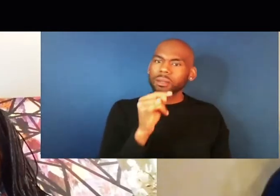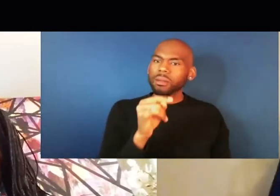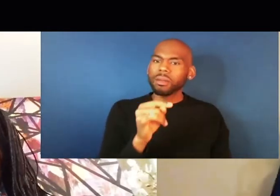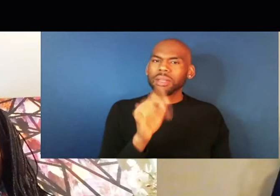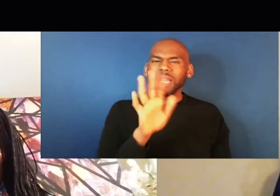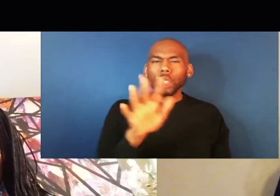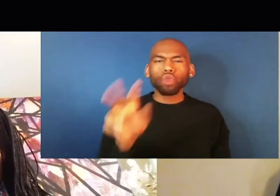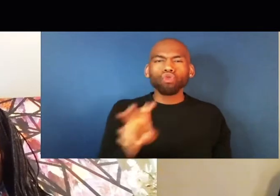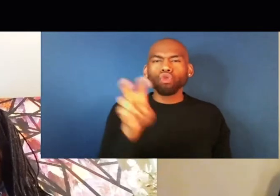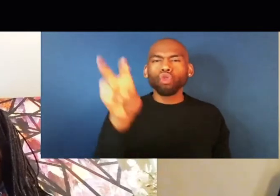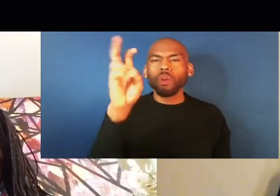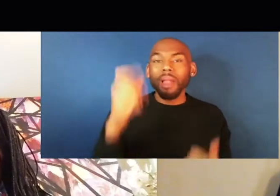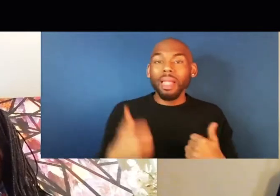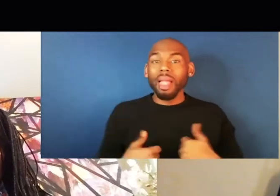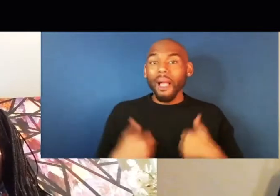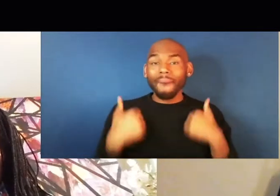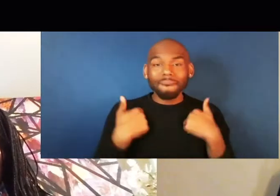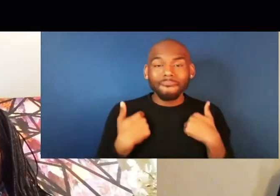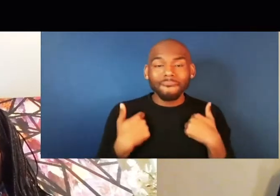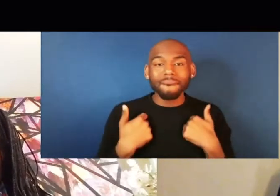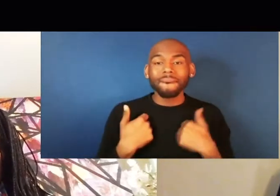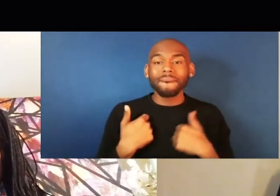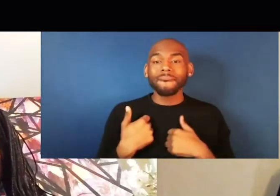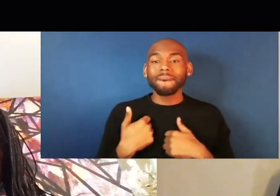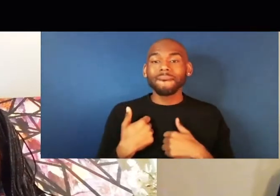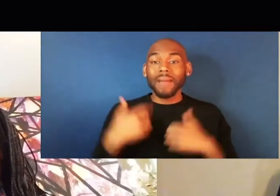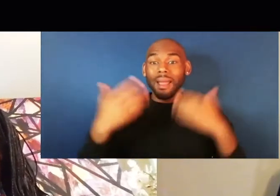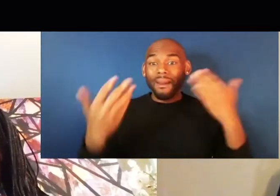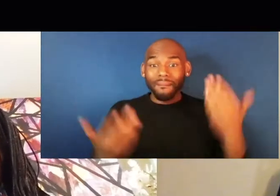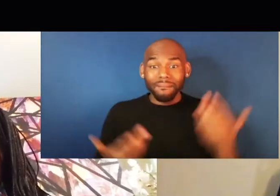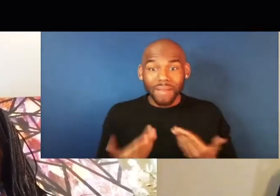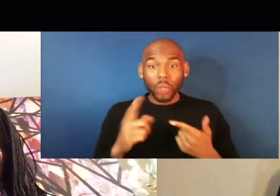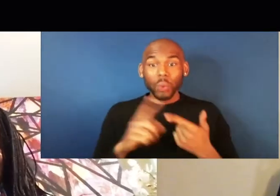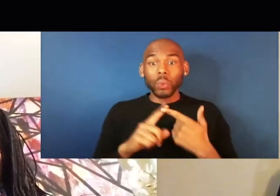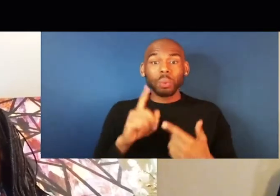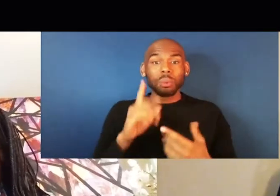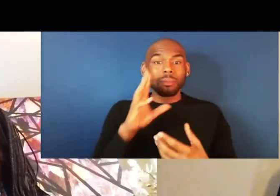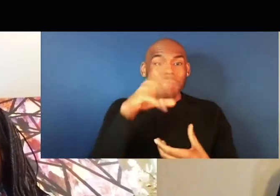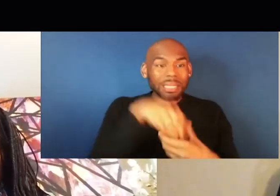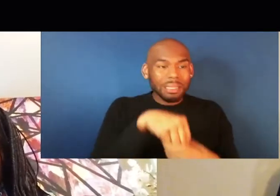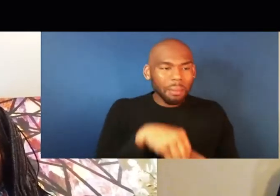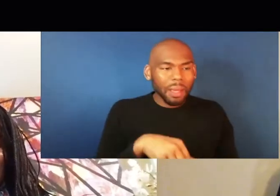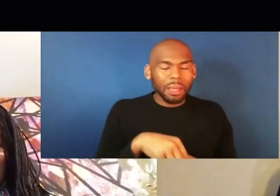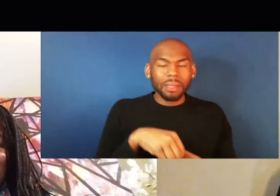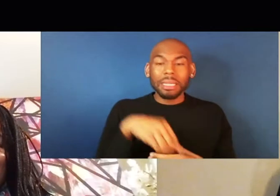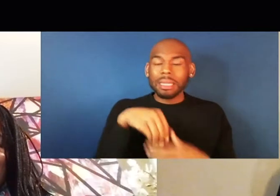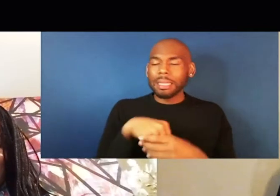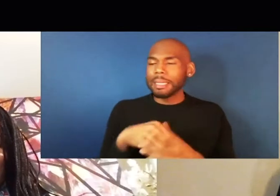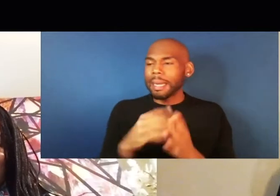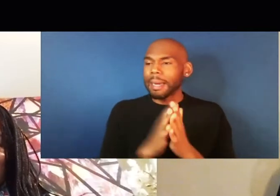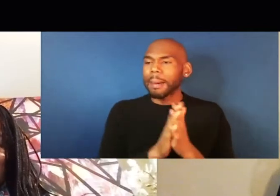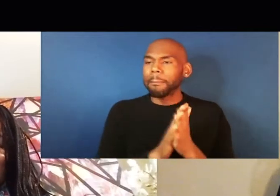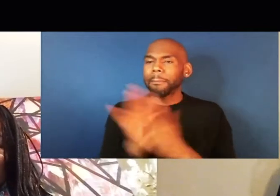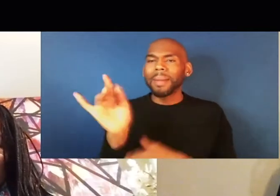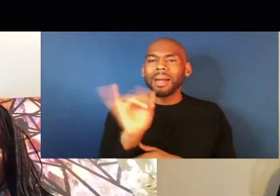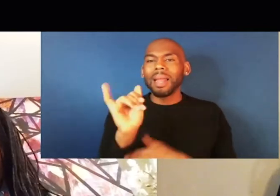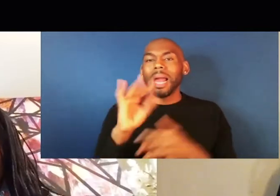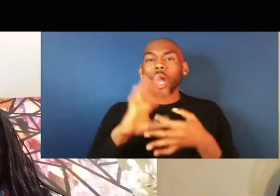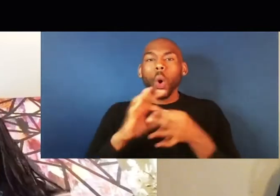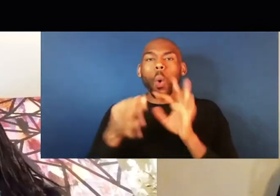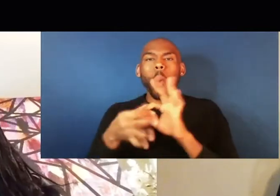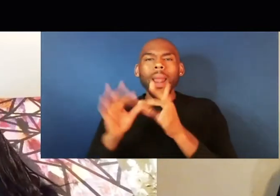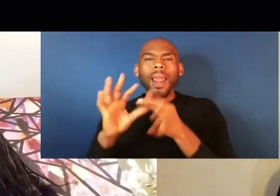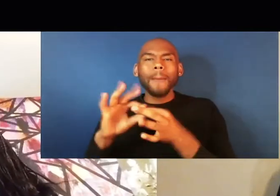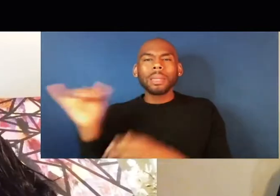kid, it's sort of about his journey of life and being invited to participate in sort of like